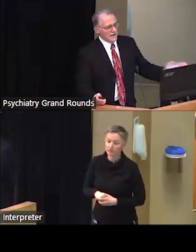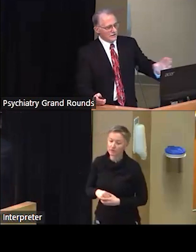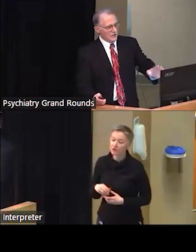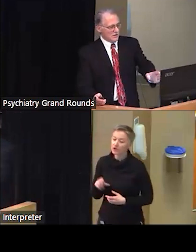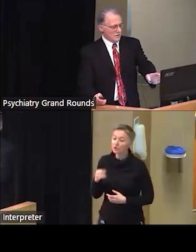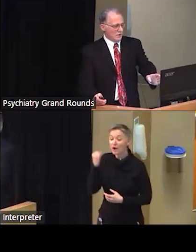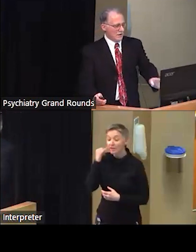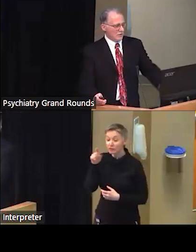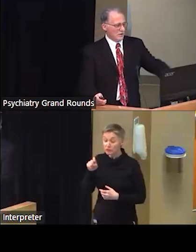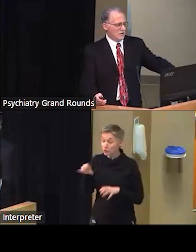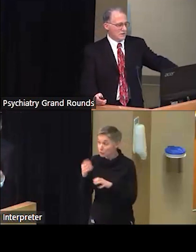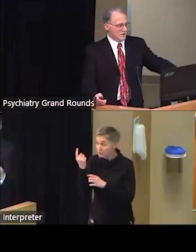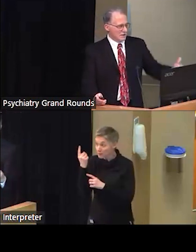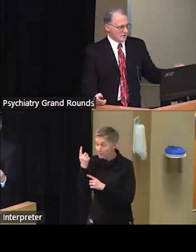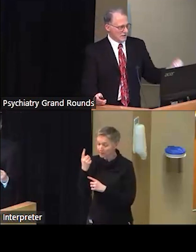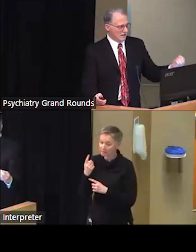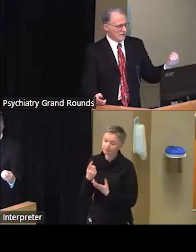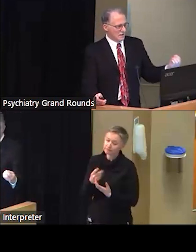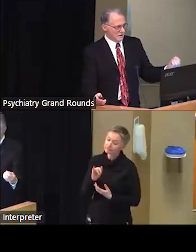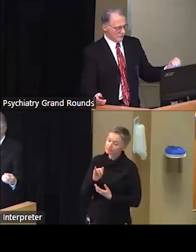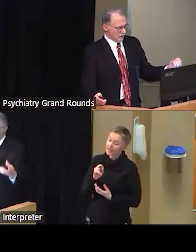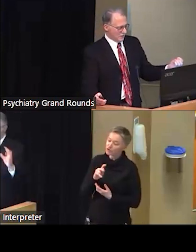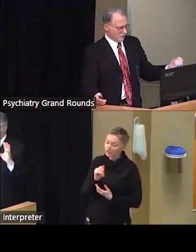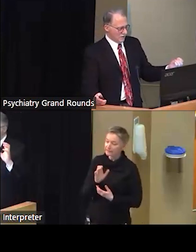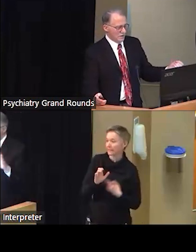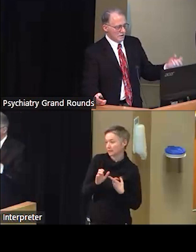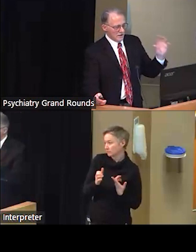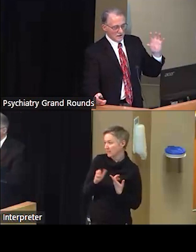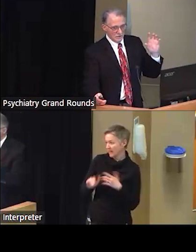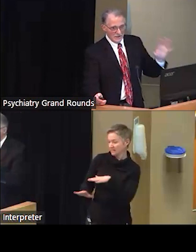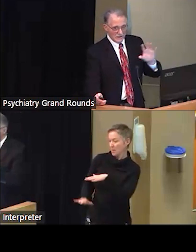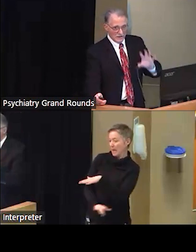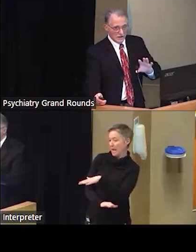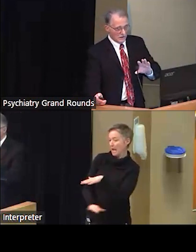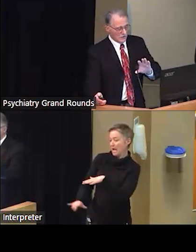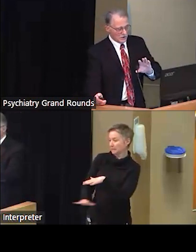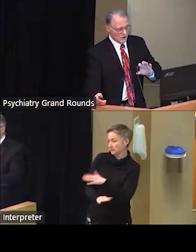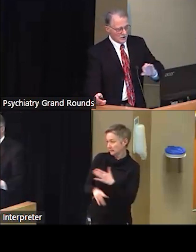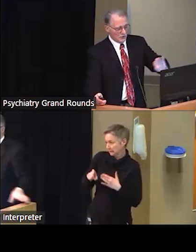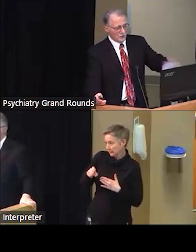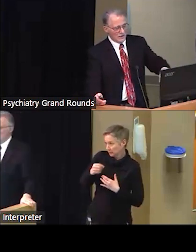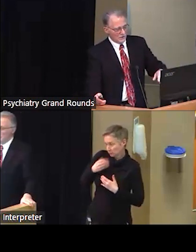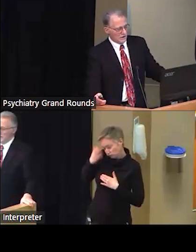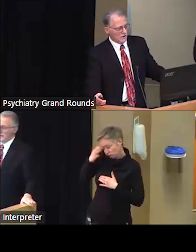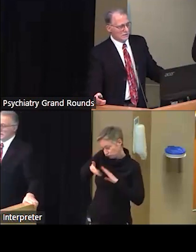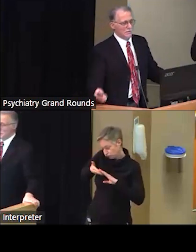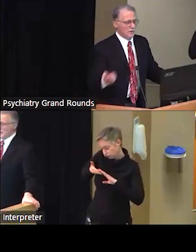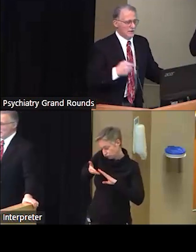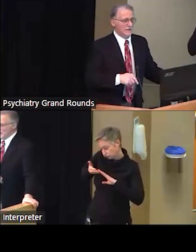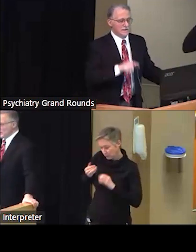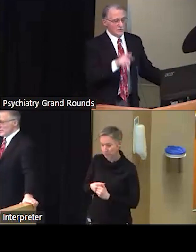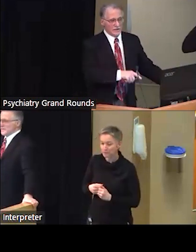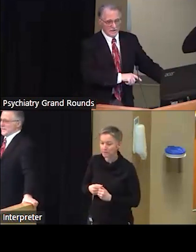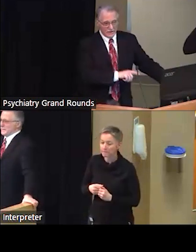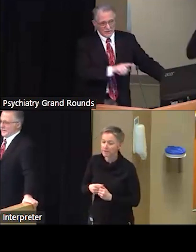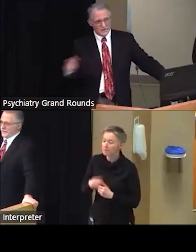about, you have to do something and think through it. Intrinsic is the basic thing that's unmutable. It's the basic need of what you need to do. Germain, we talked about pulling